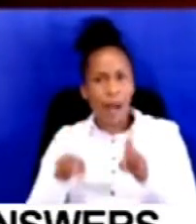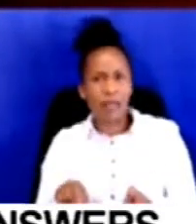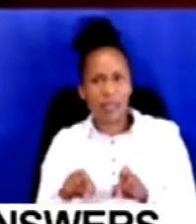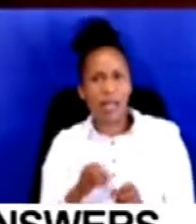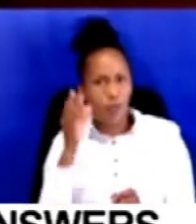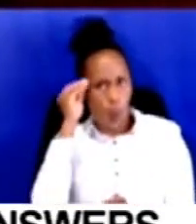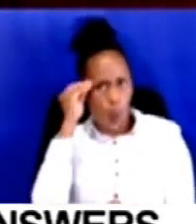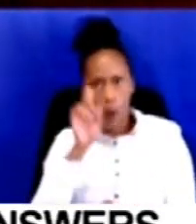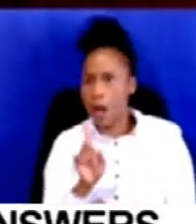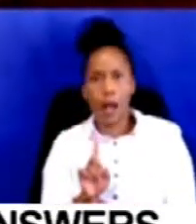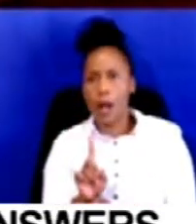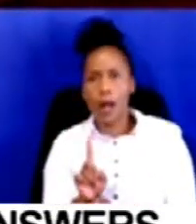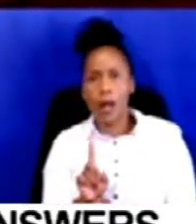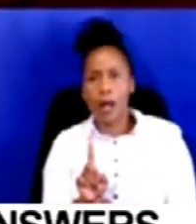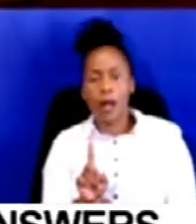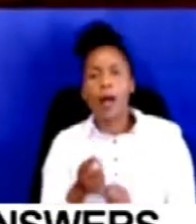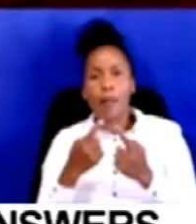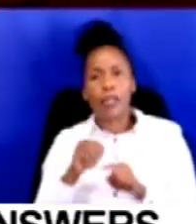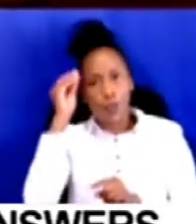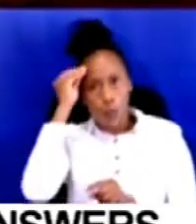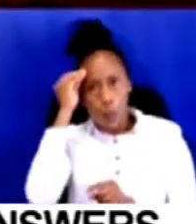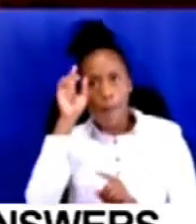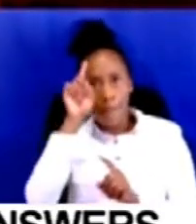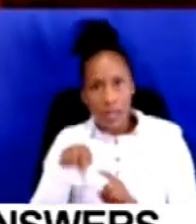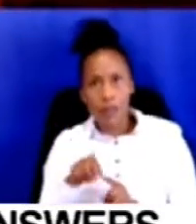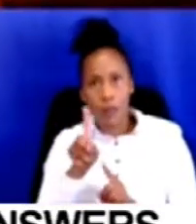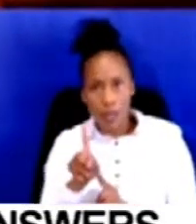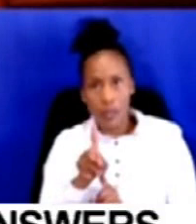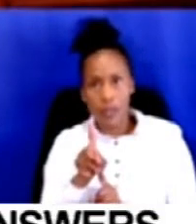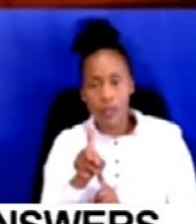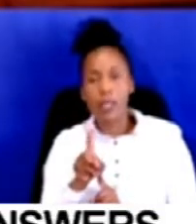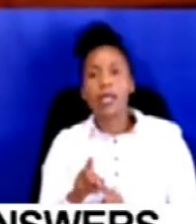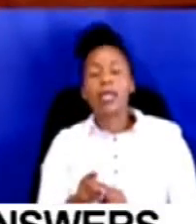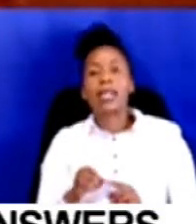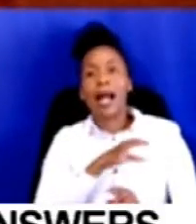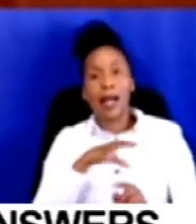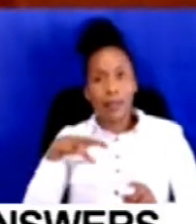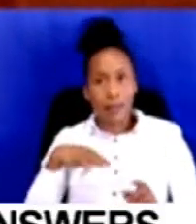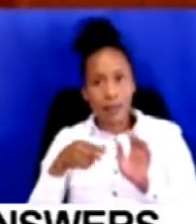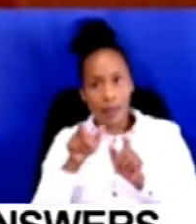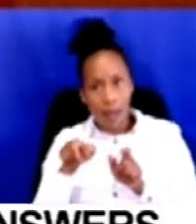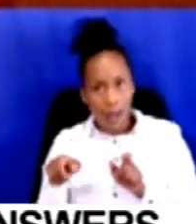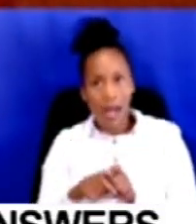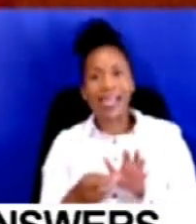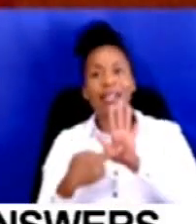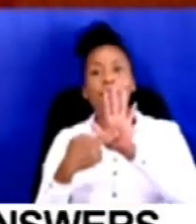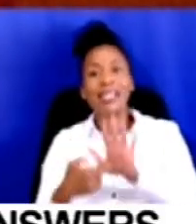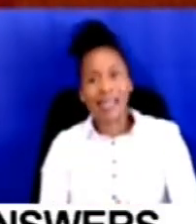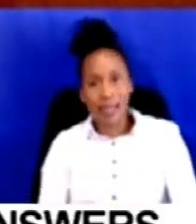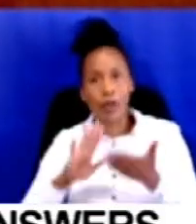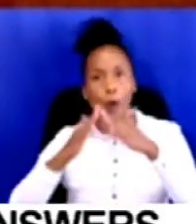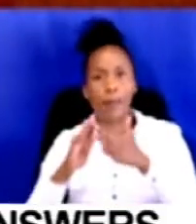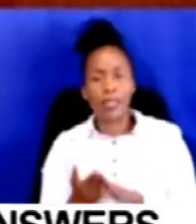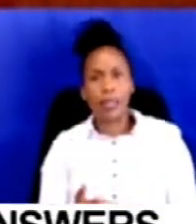The only prerequisite should be that the councillor is representative of their community. But during the term of office,